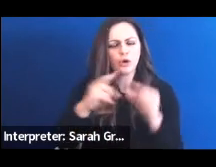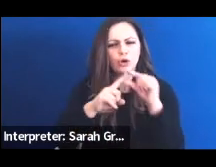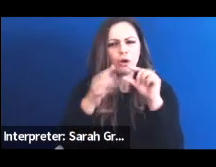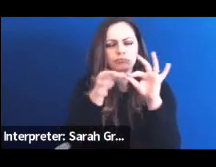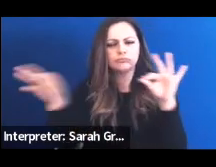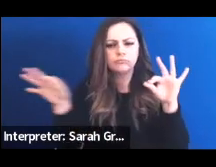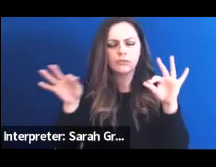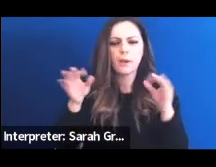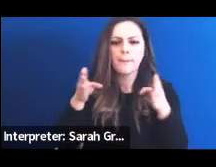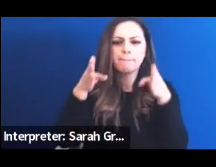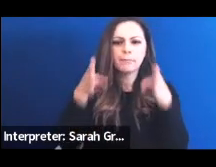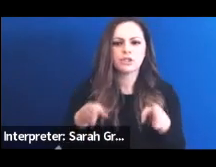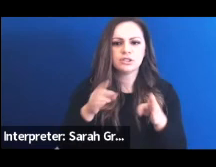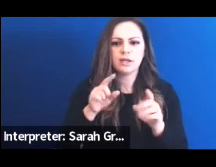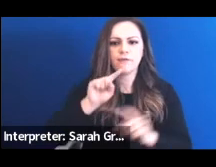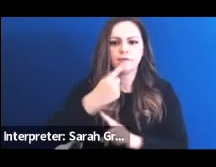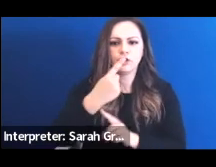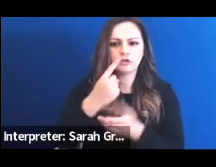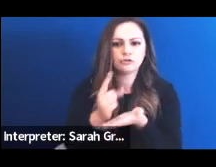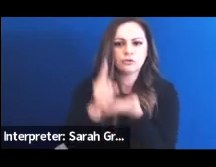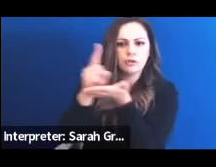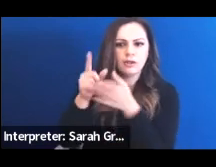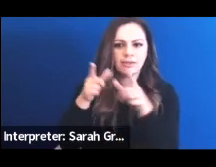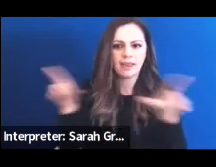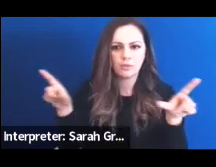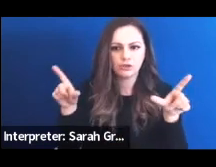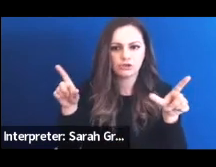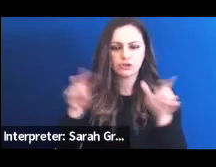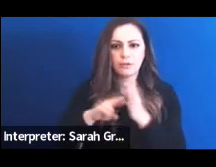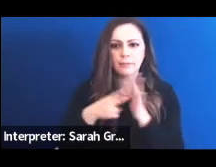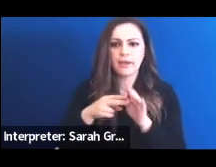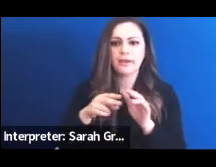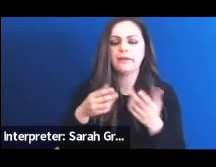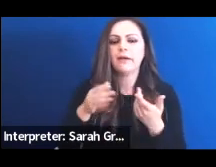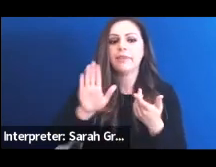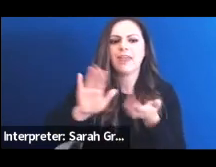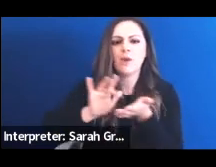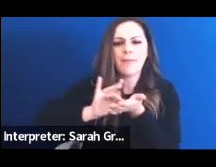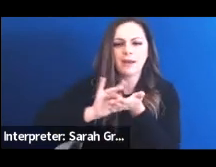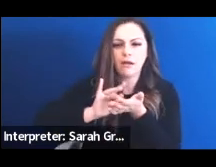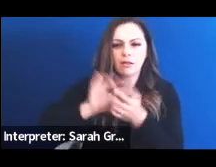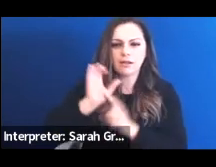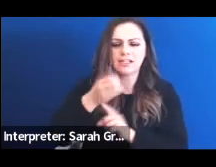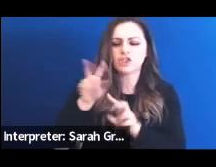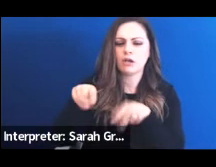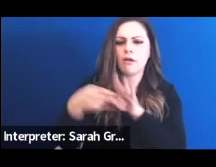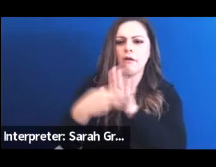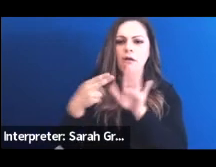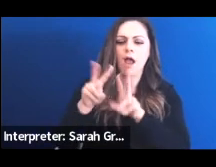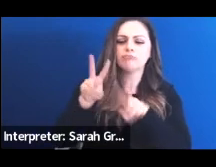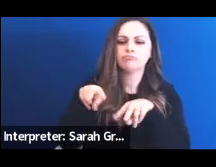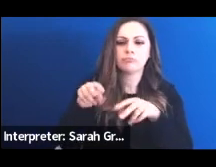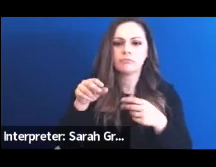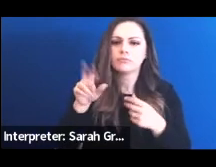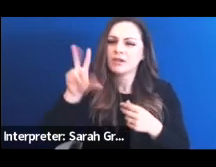basically not defining somebody by their medical condition, okay? Viewing it from the standpoint that that individual is a